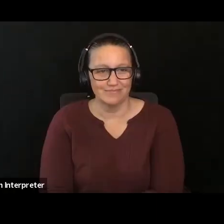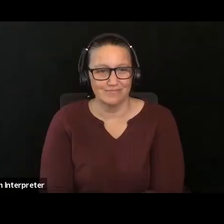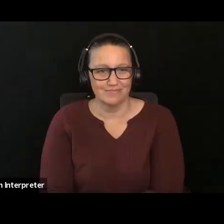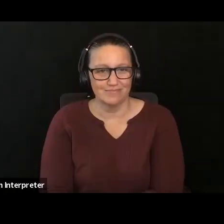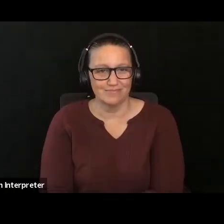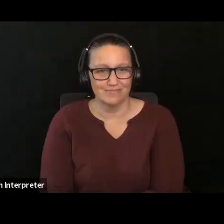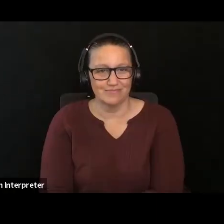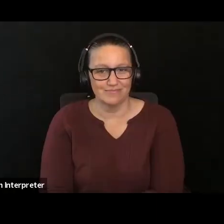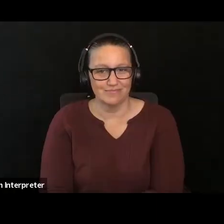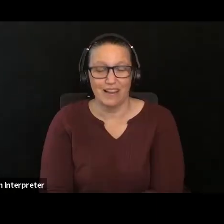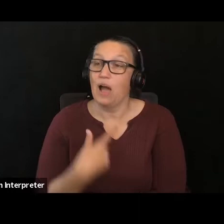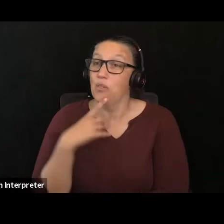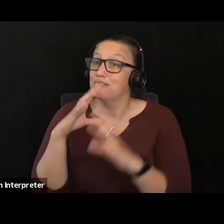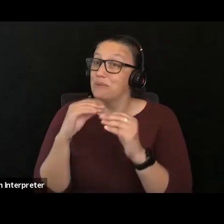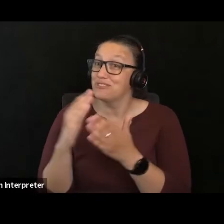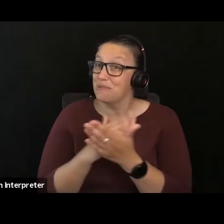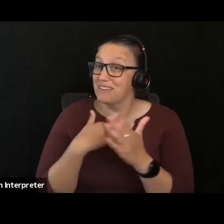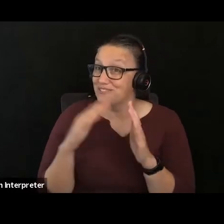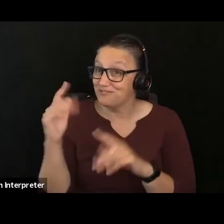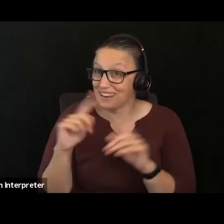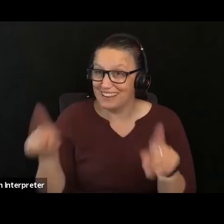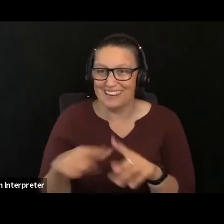I will stop sharing.